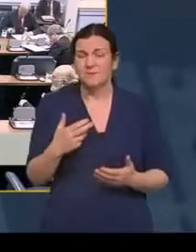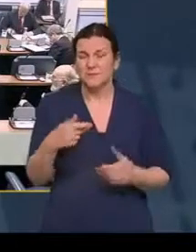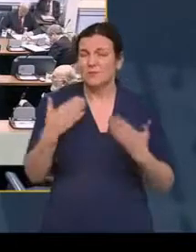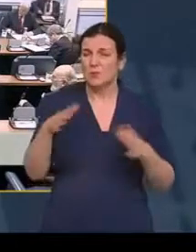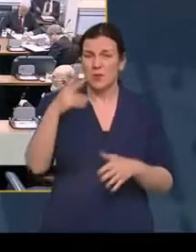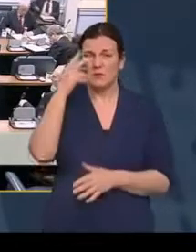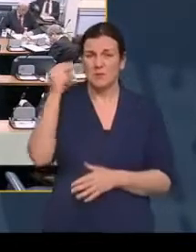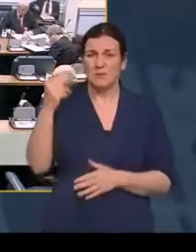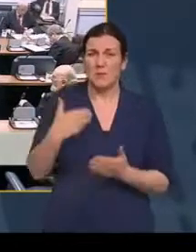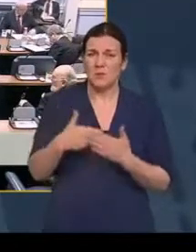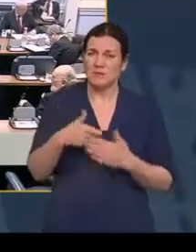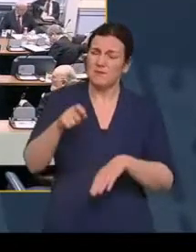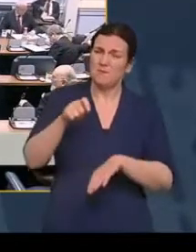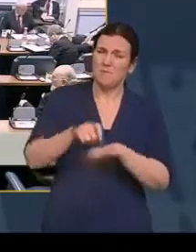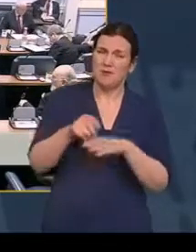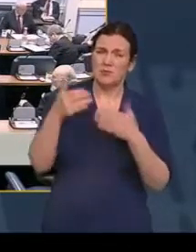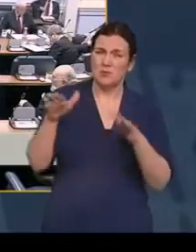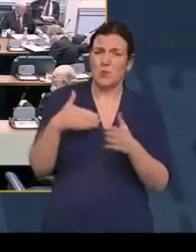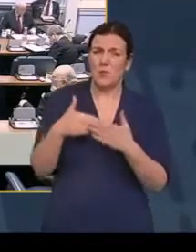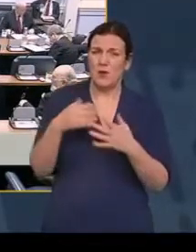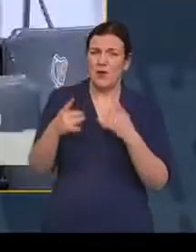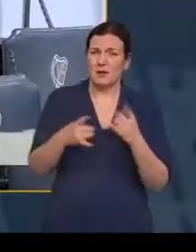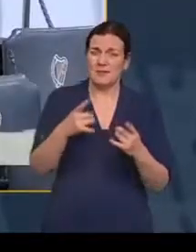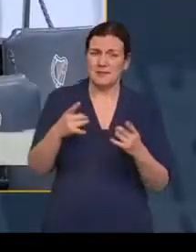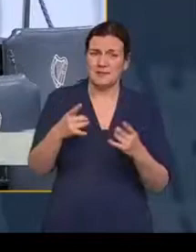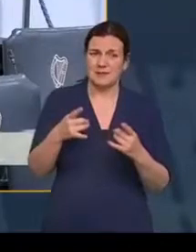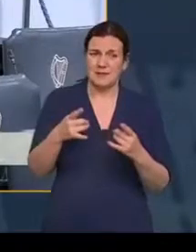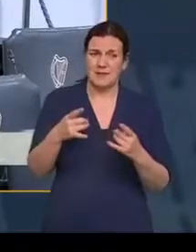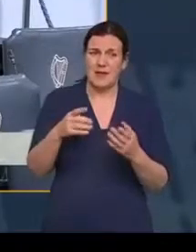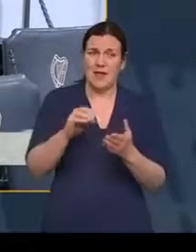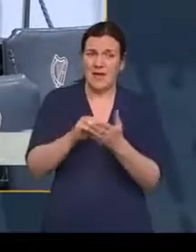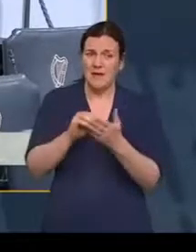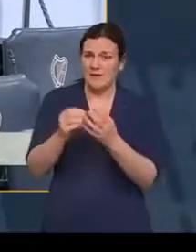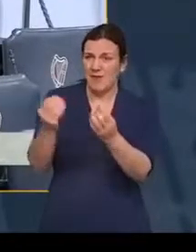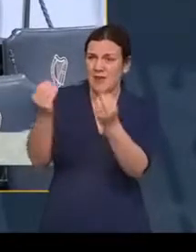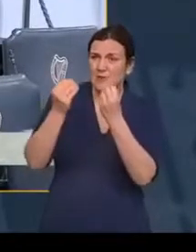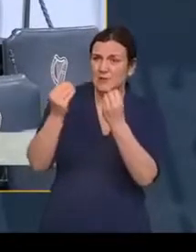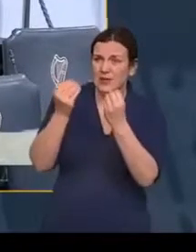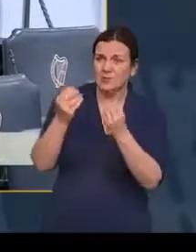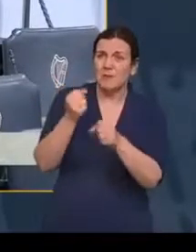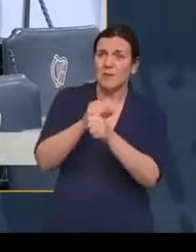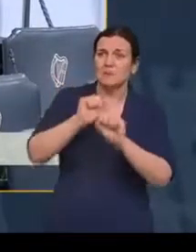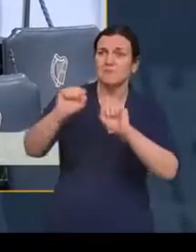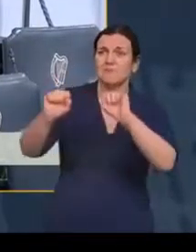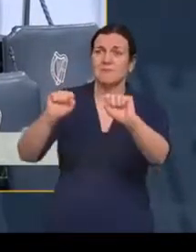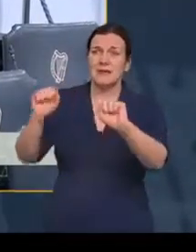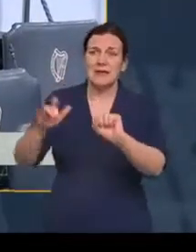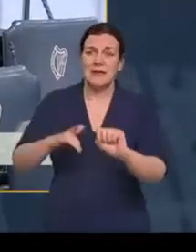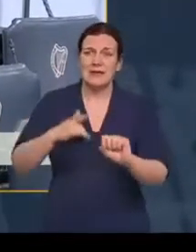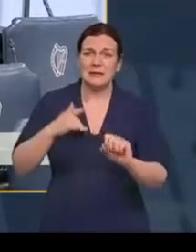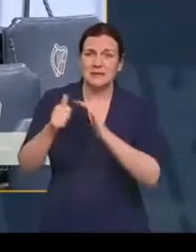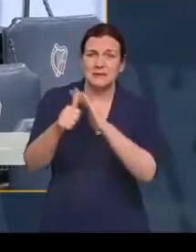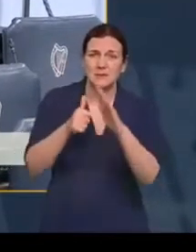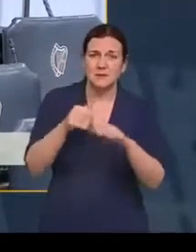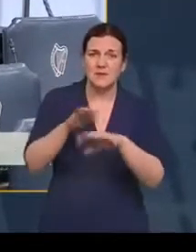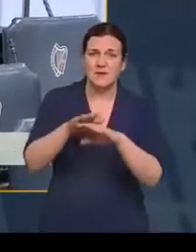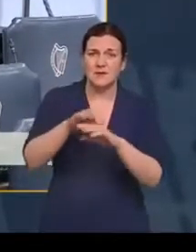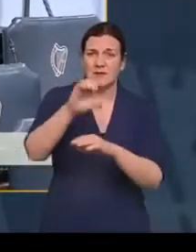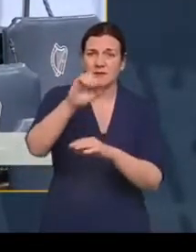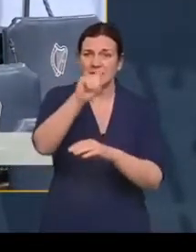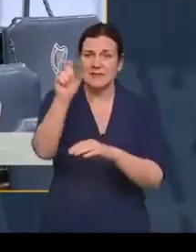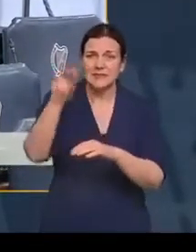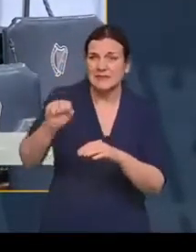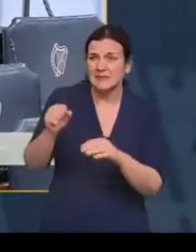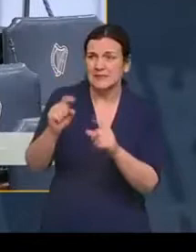of, the best example of what happens when we're educated around the lived experience of citizens and